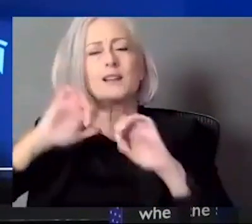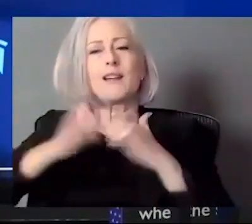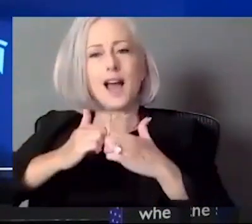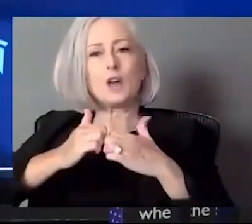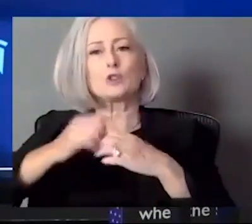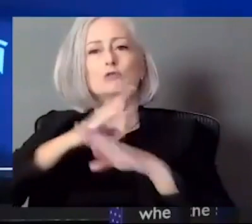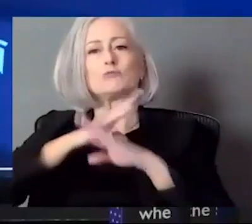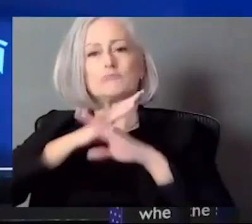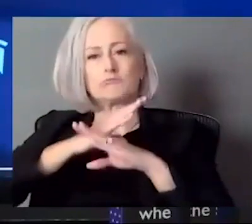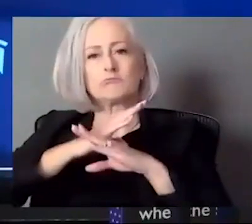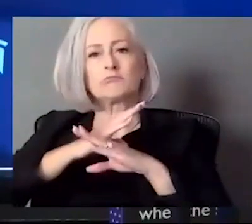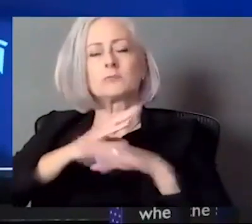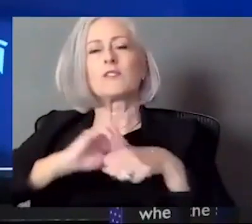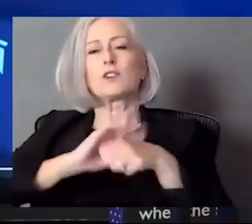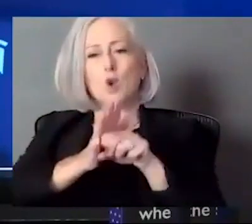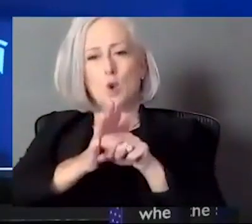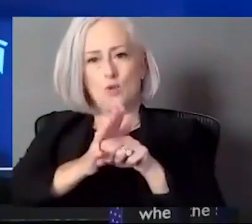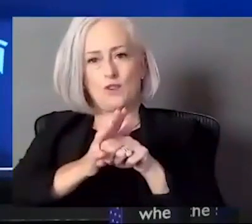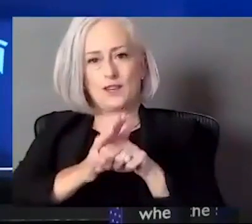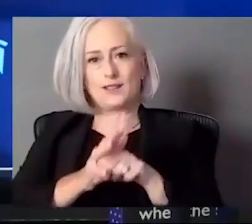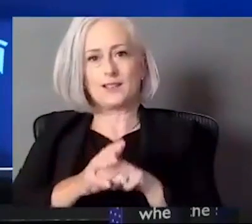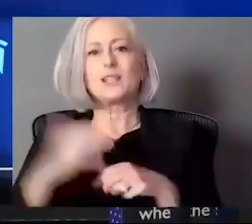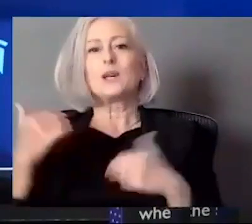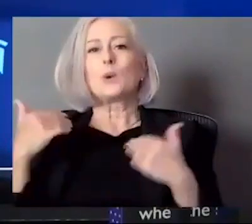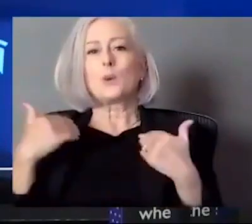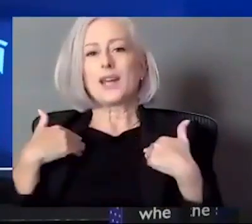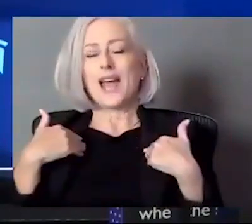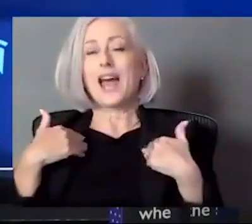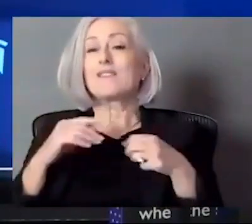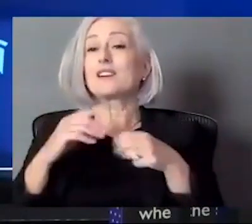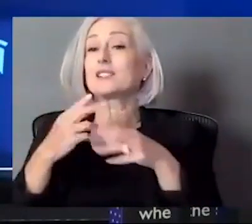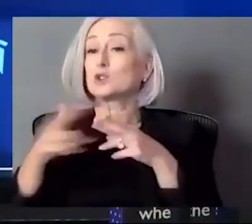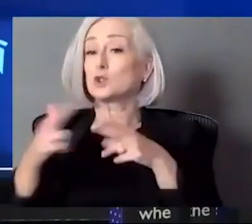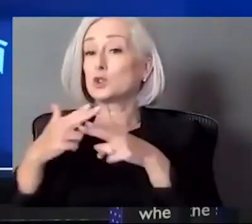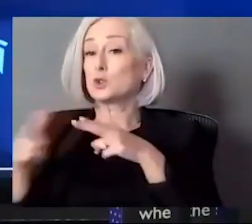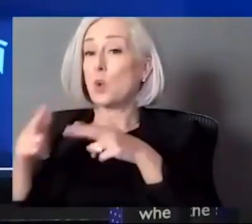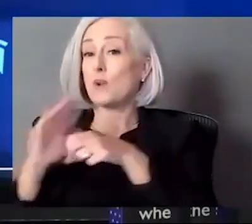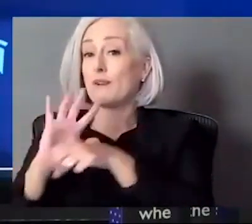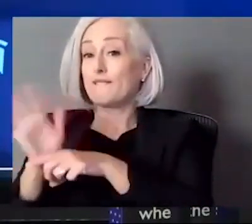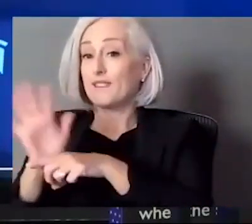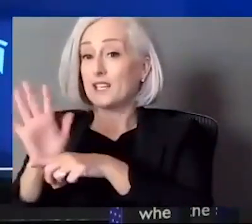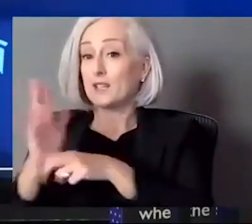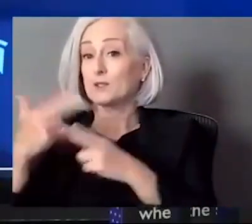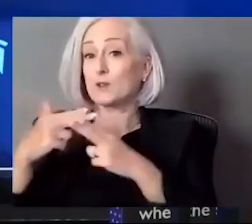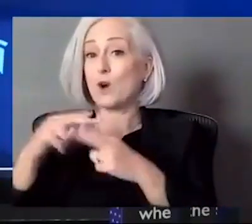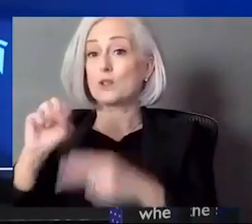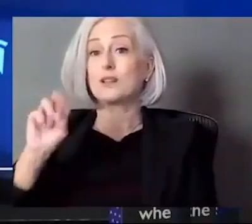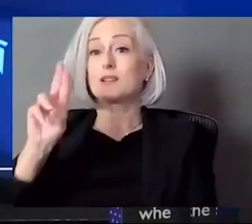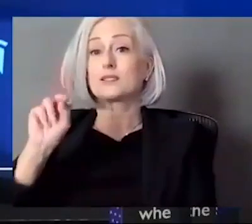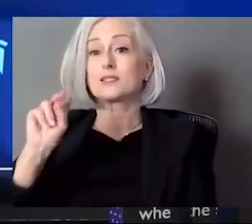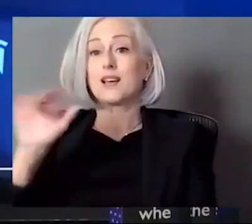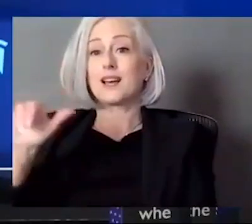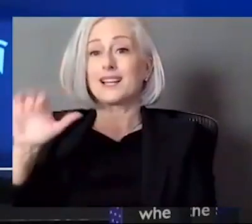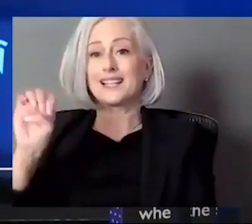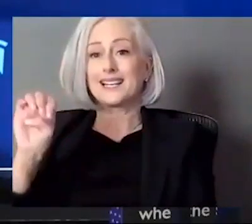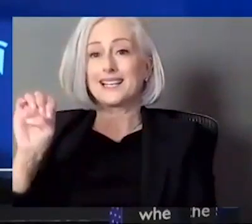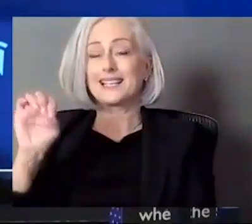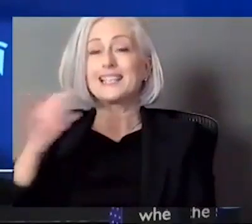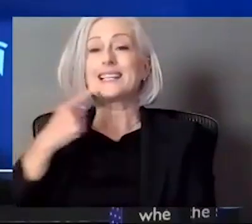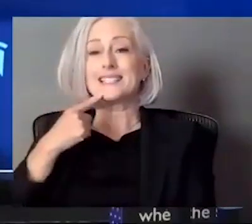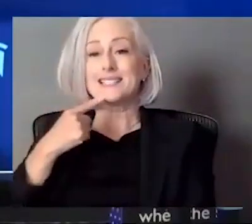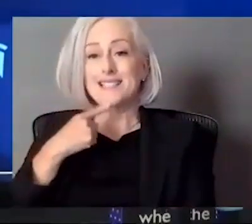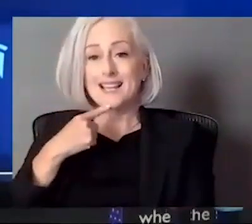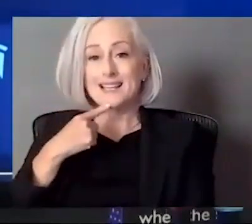videos called Sunny Says. Recently, that work was noticed by the National Academy of Television Arts and Sciences in New